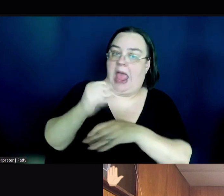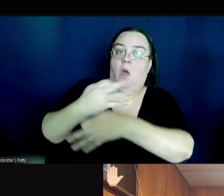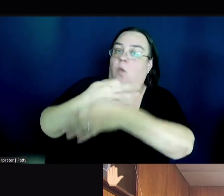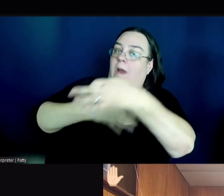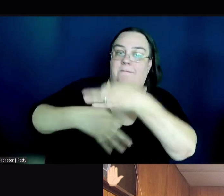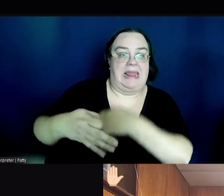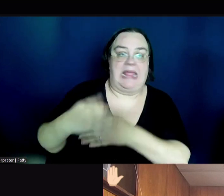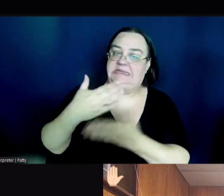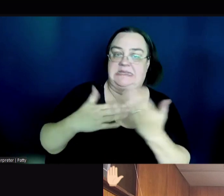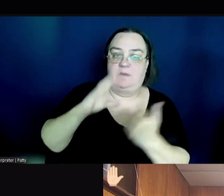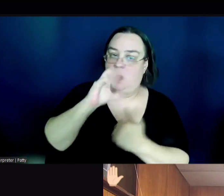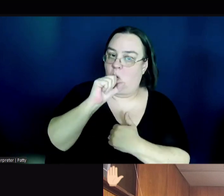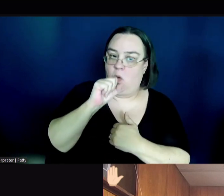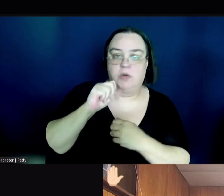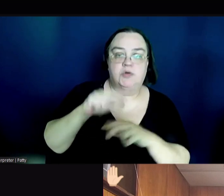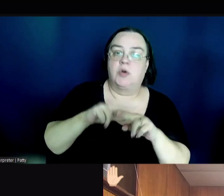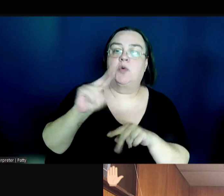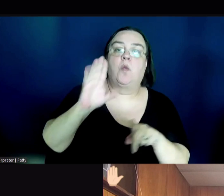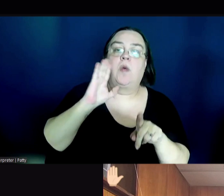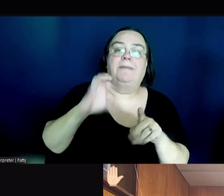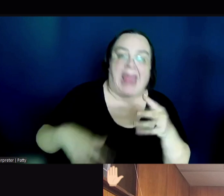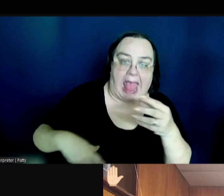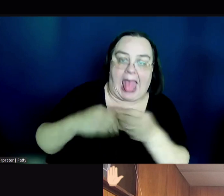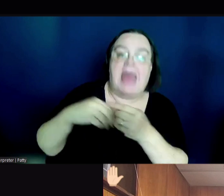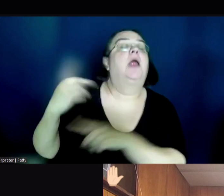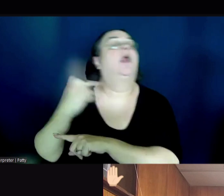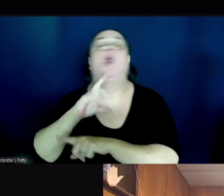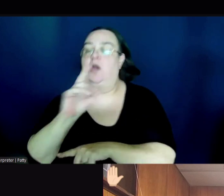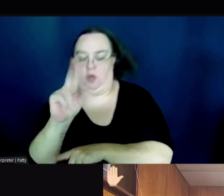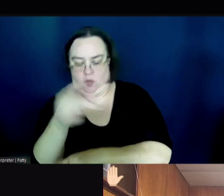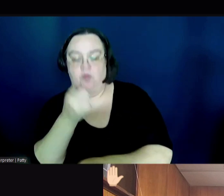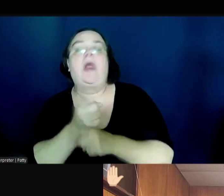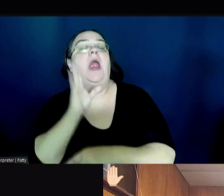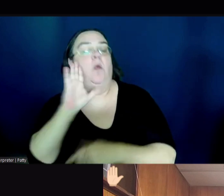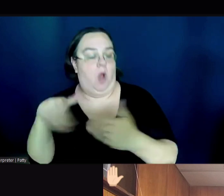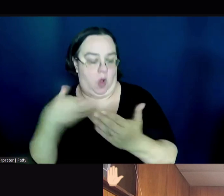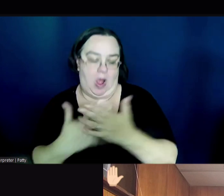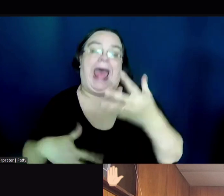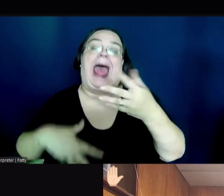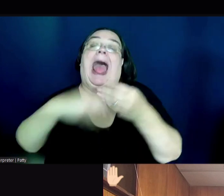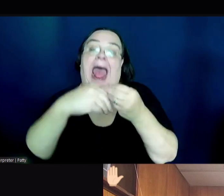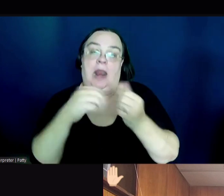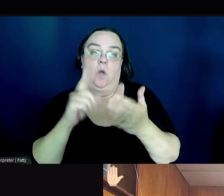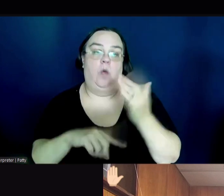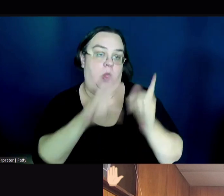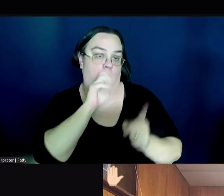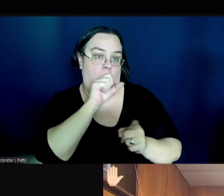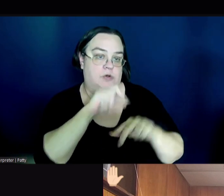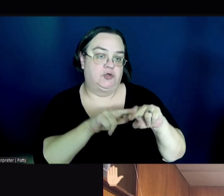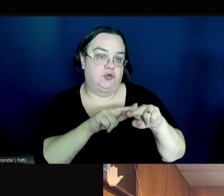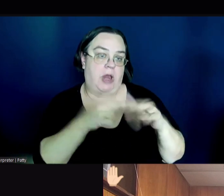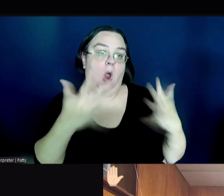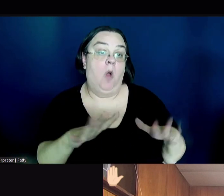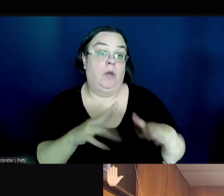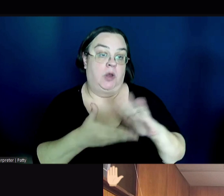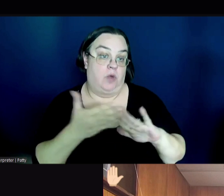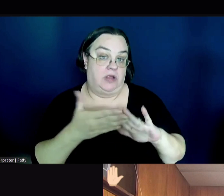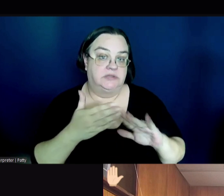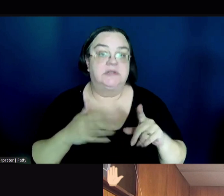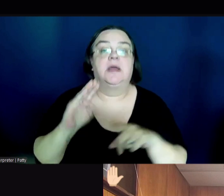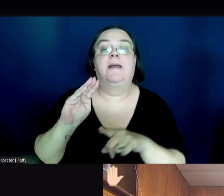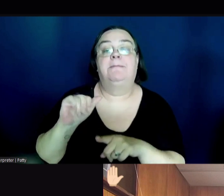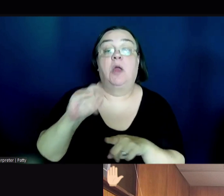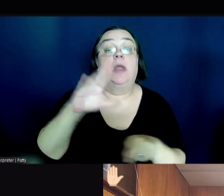Orange No, Line you'll trains. They have will be in addition It to. will be all additive. Awesome. Yeah. Thank you. Those were my questions. Councilmember